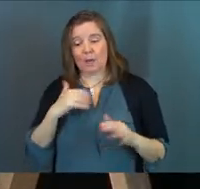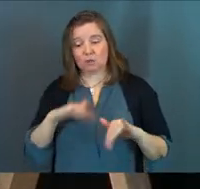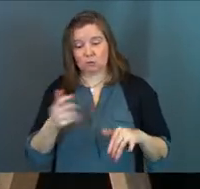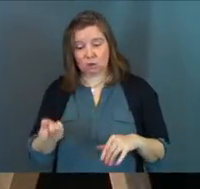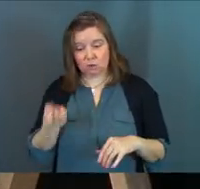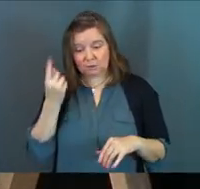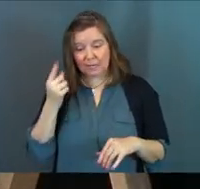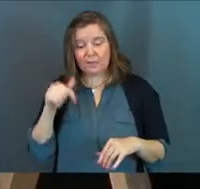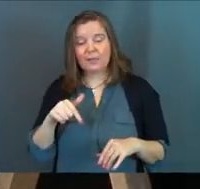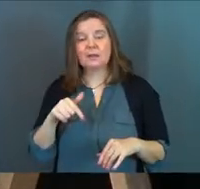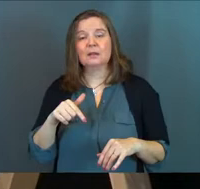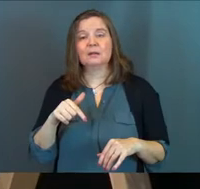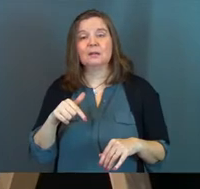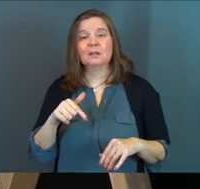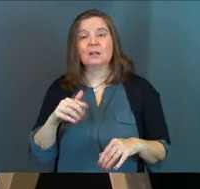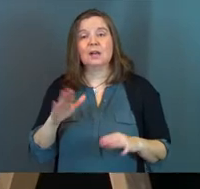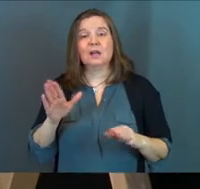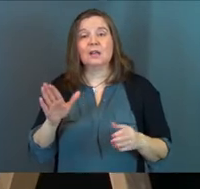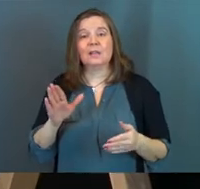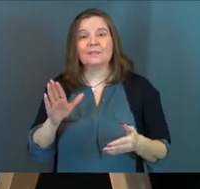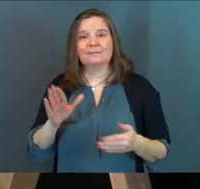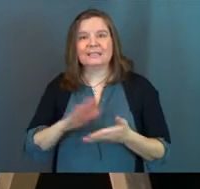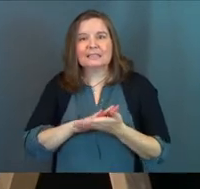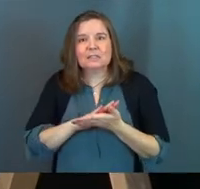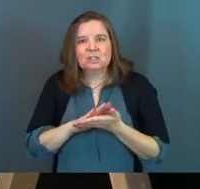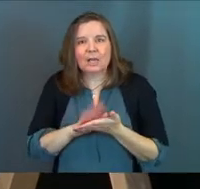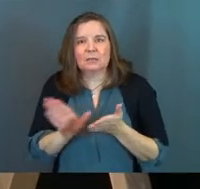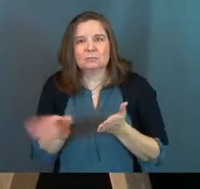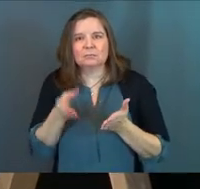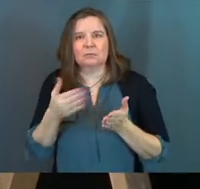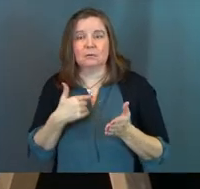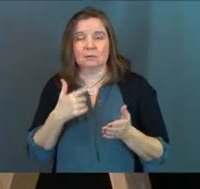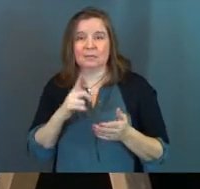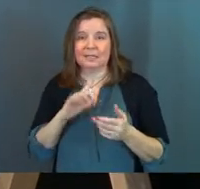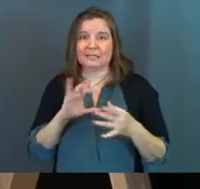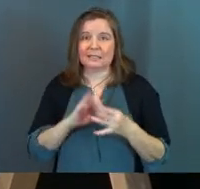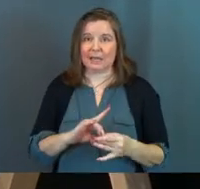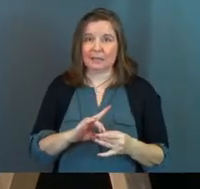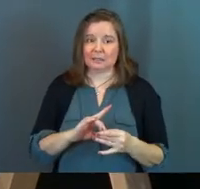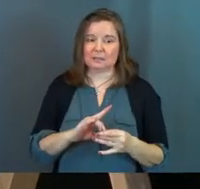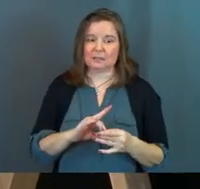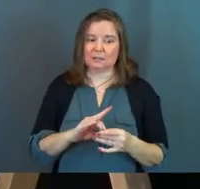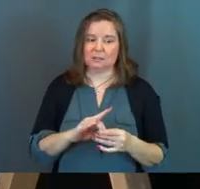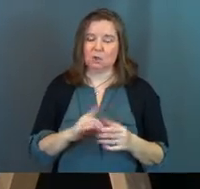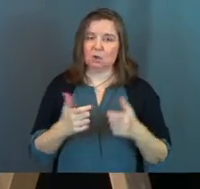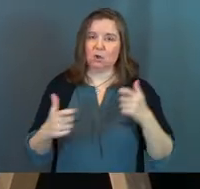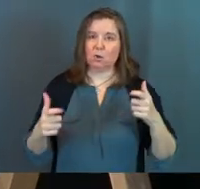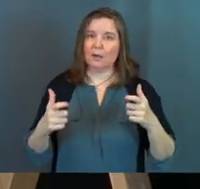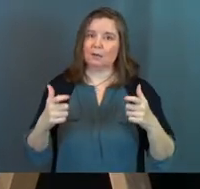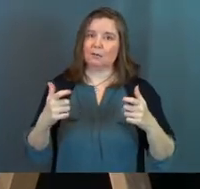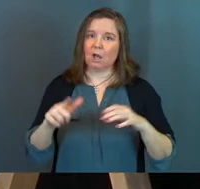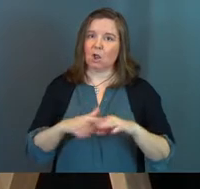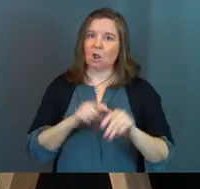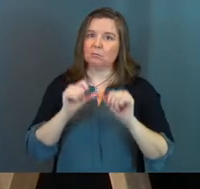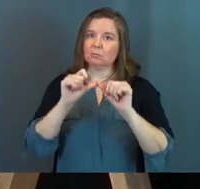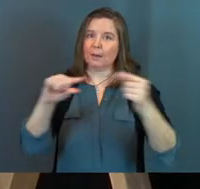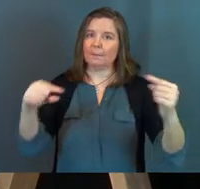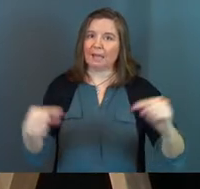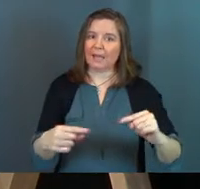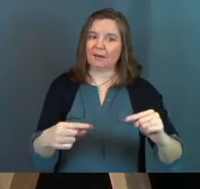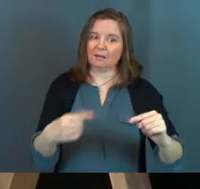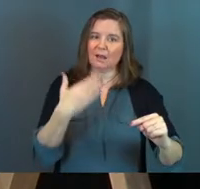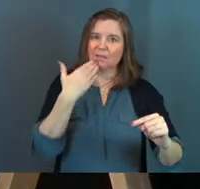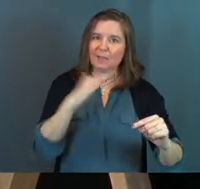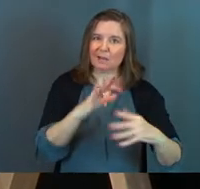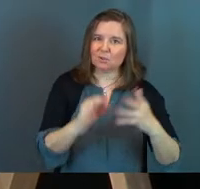children to understand is that the gentle sting of a spanking is connected to the greater and often longer-term pain of